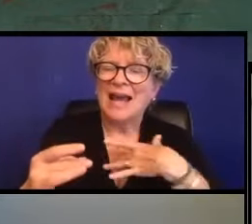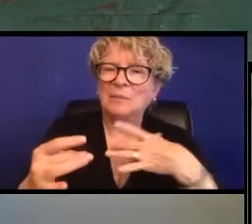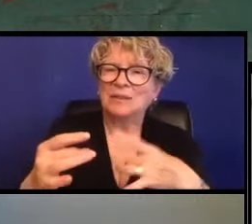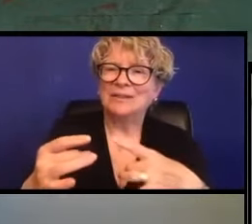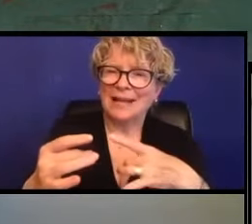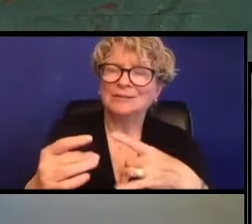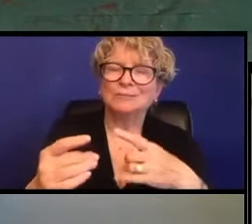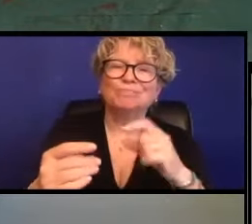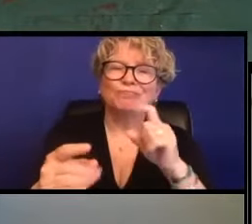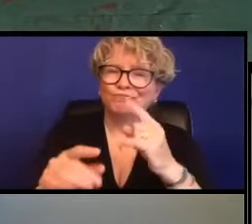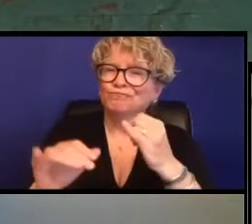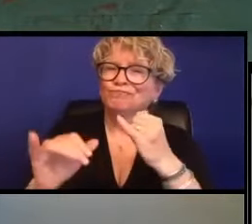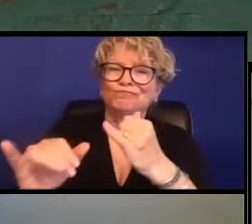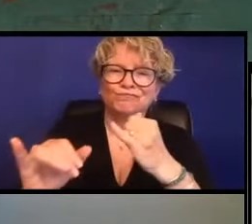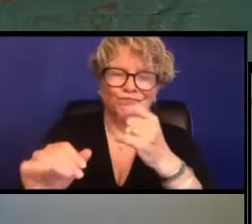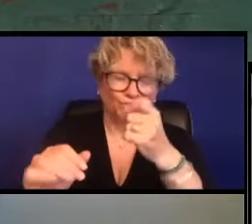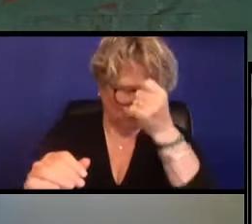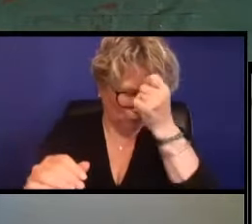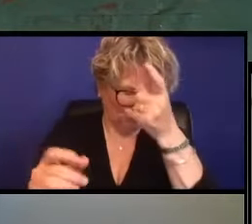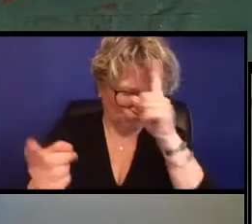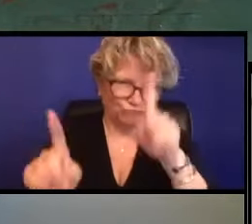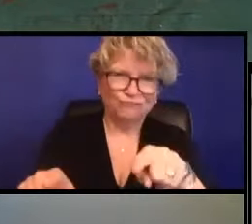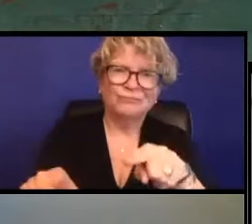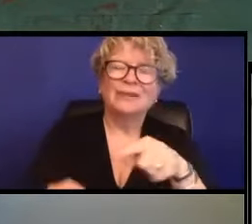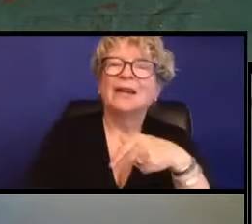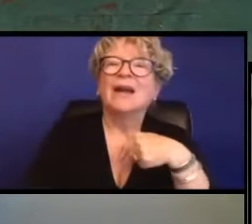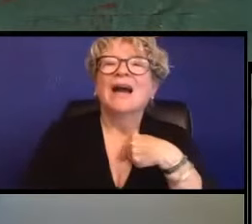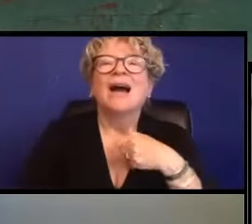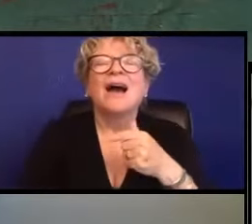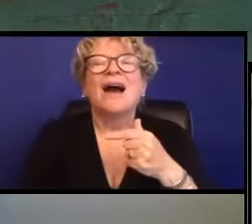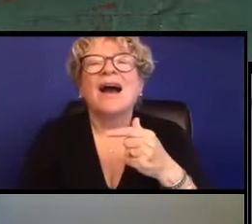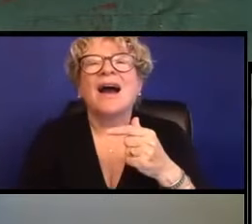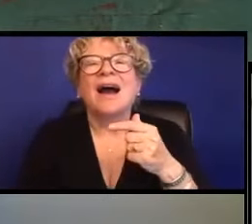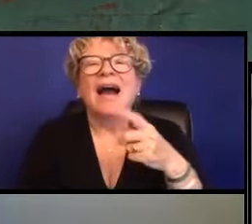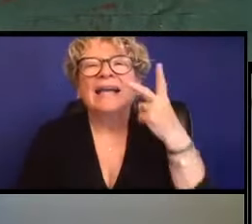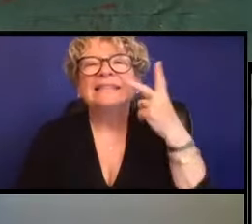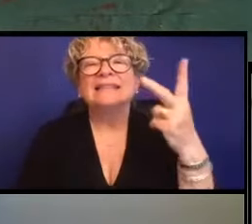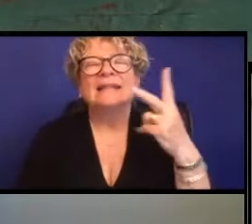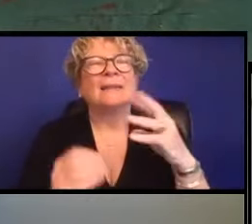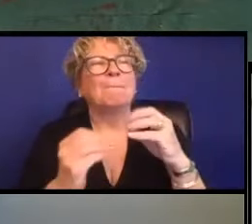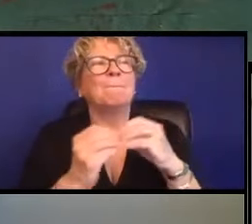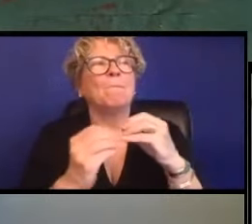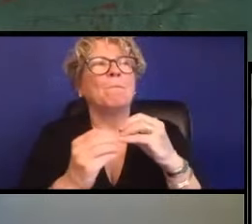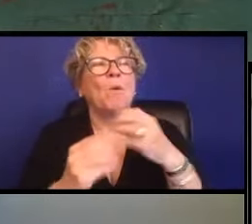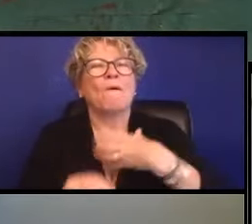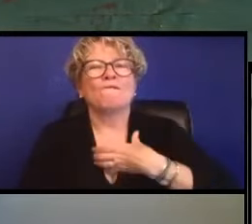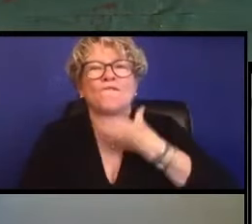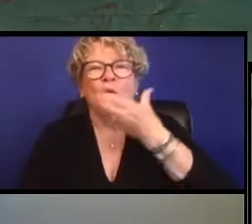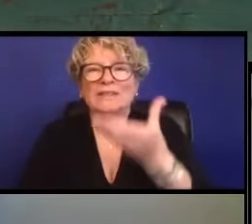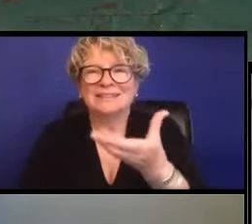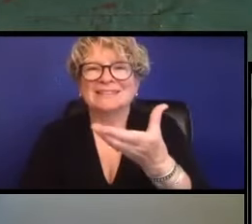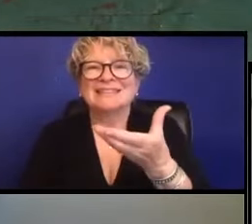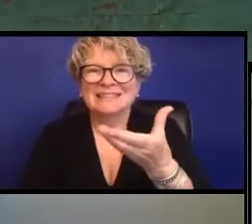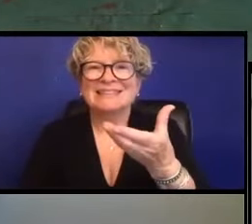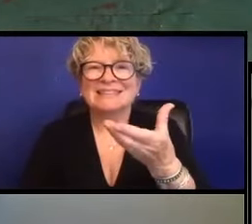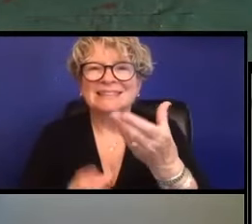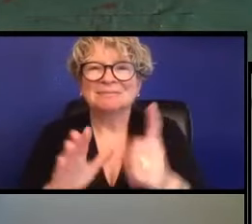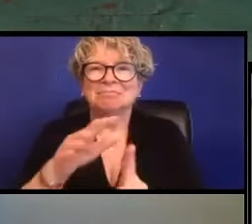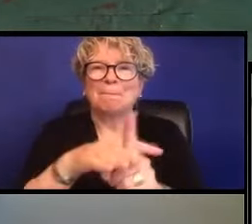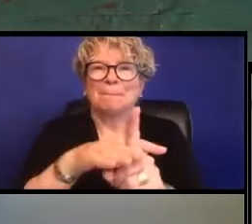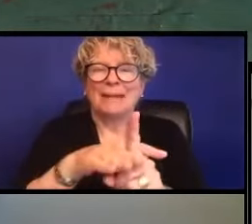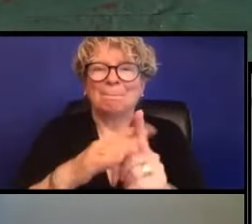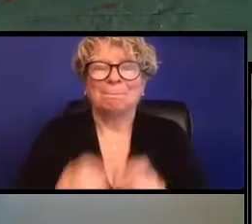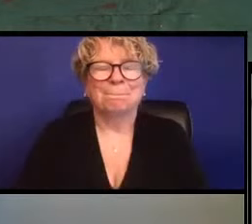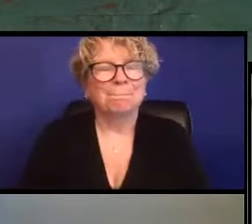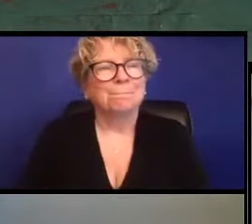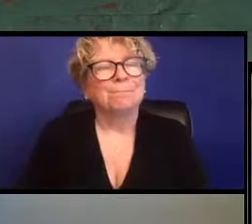is that I'm seeing more voices coming up, and less, when